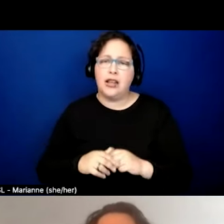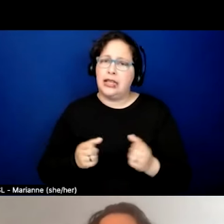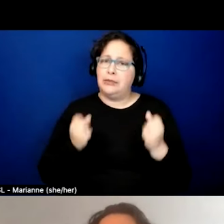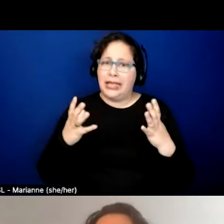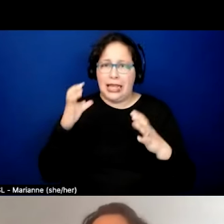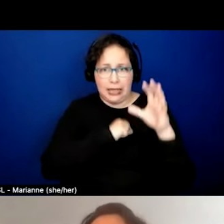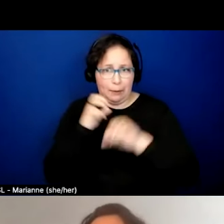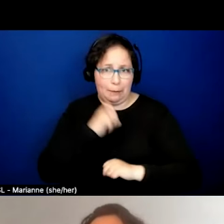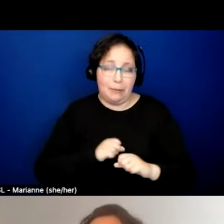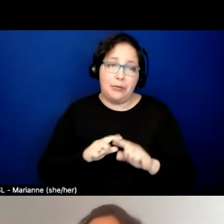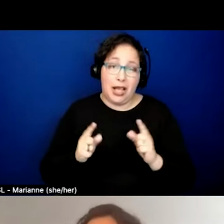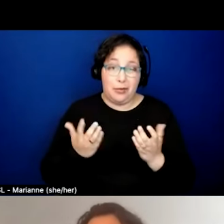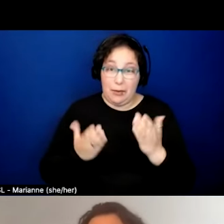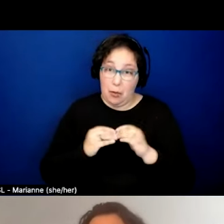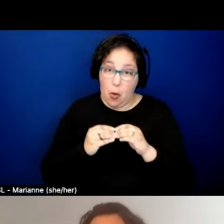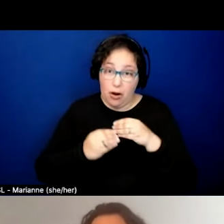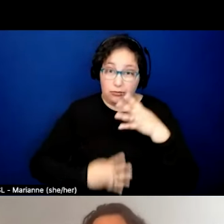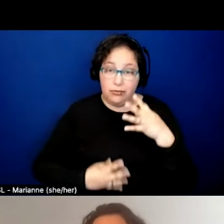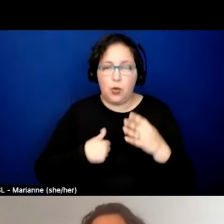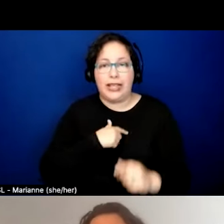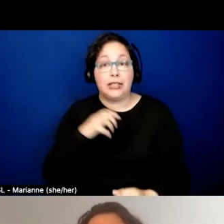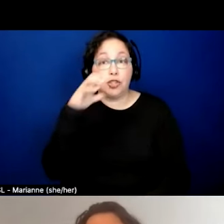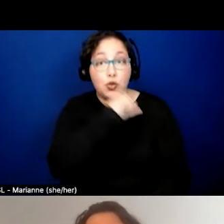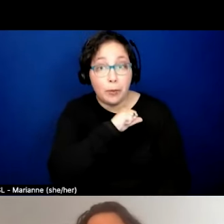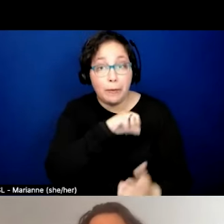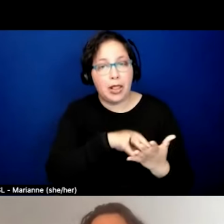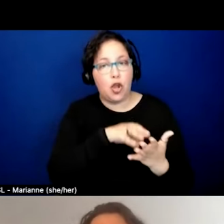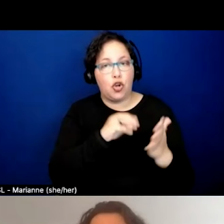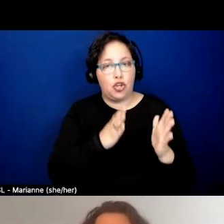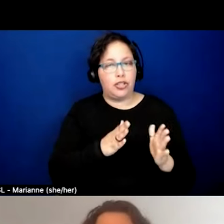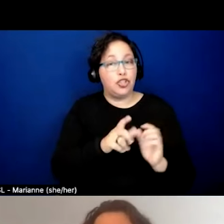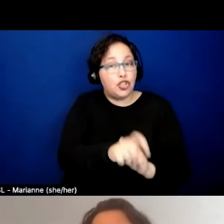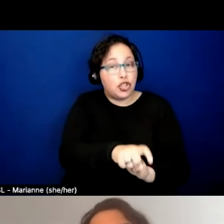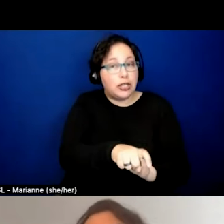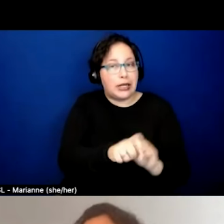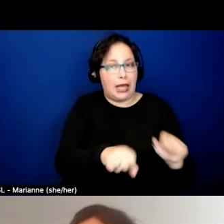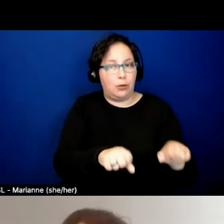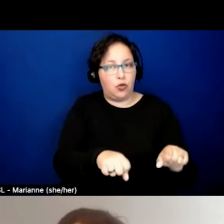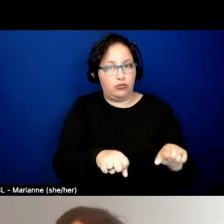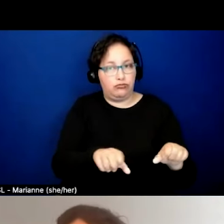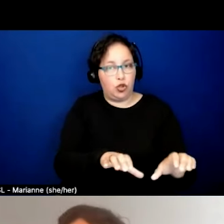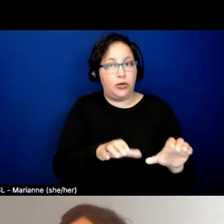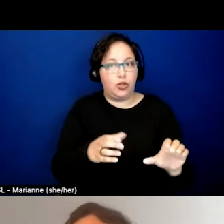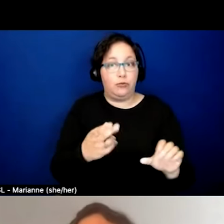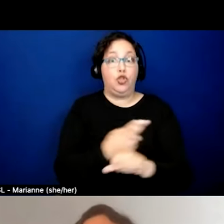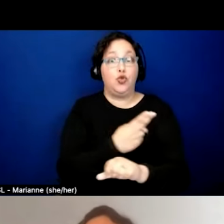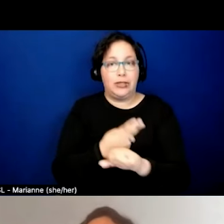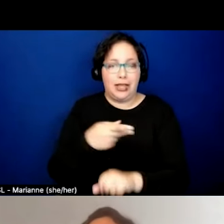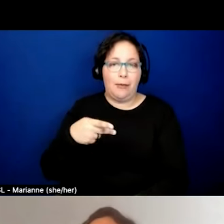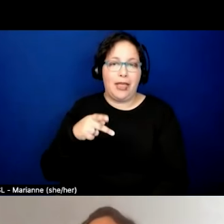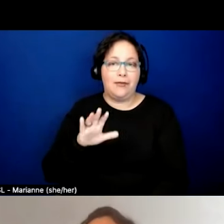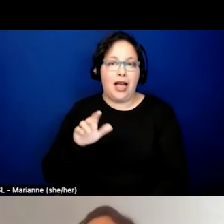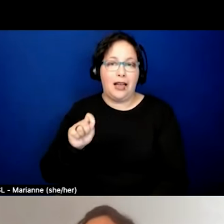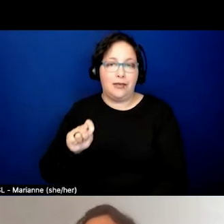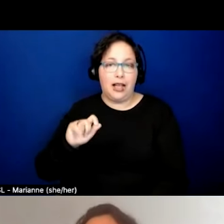more of the things that we think that learners should be able to do to engage with p5.js